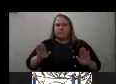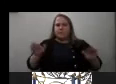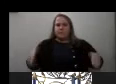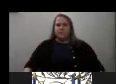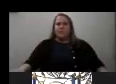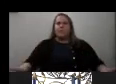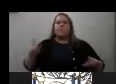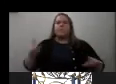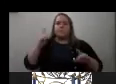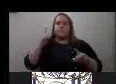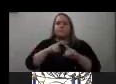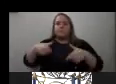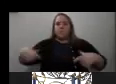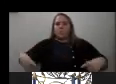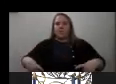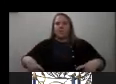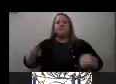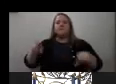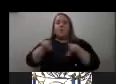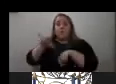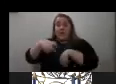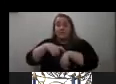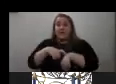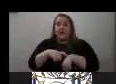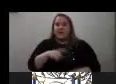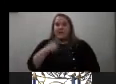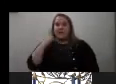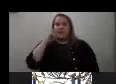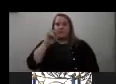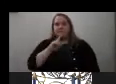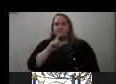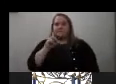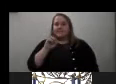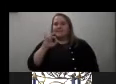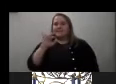dancer, and also at the time was considered a little bit daring as well.